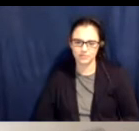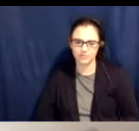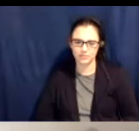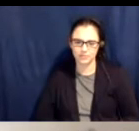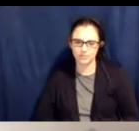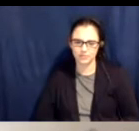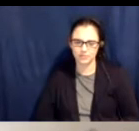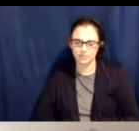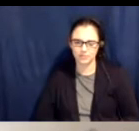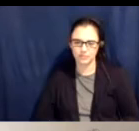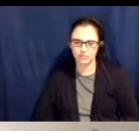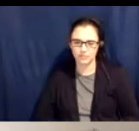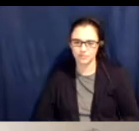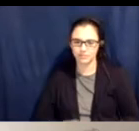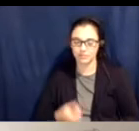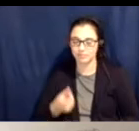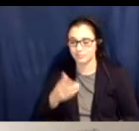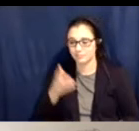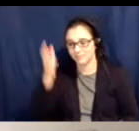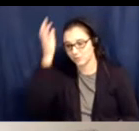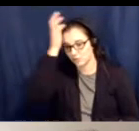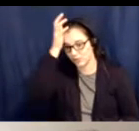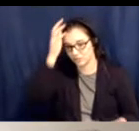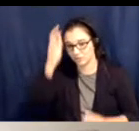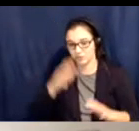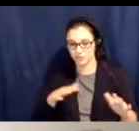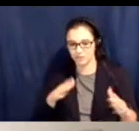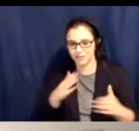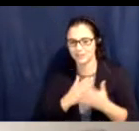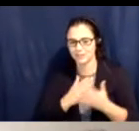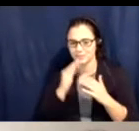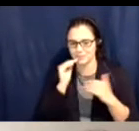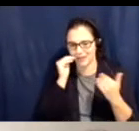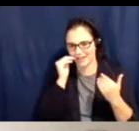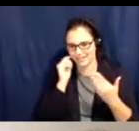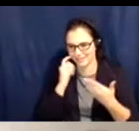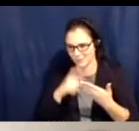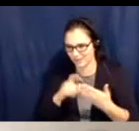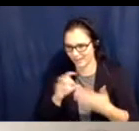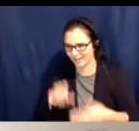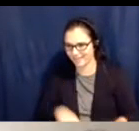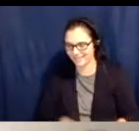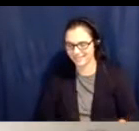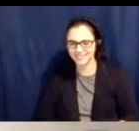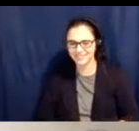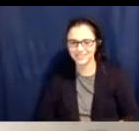And in this pile of debris, some of those heads are smiling. Hmm.